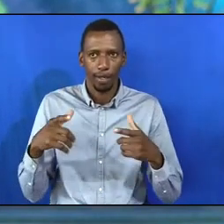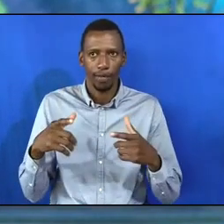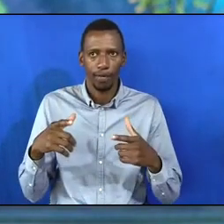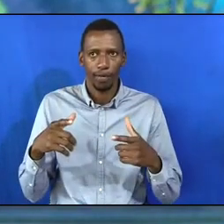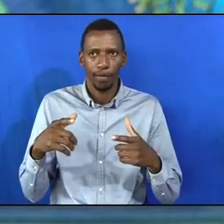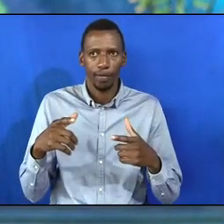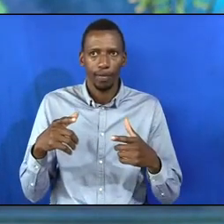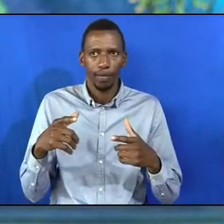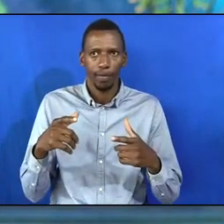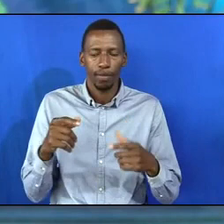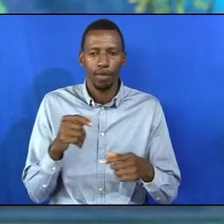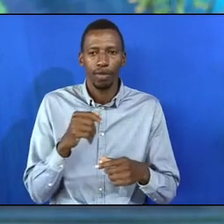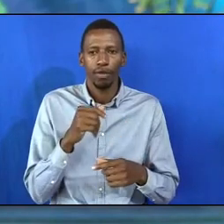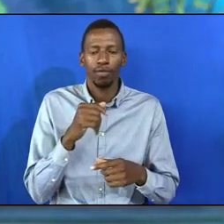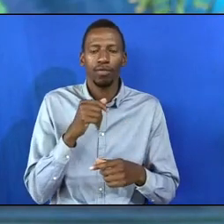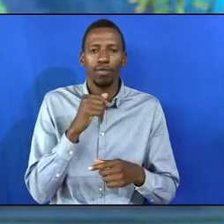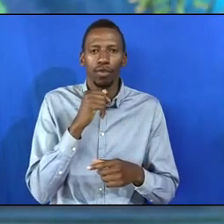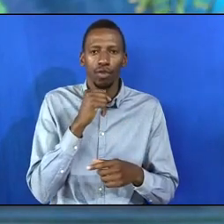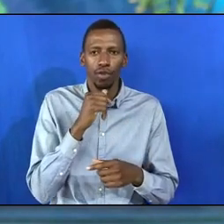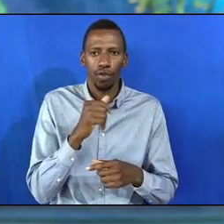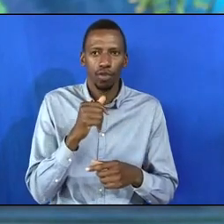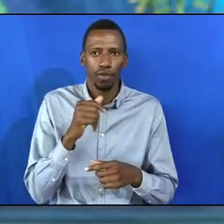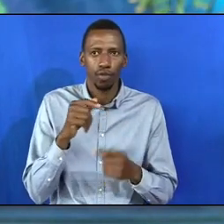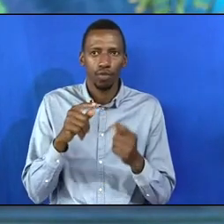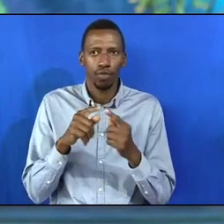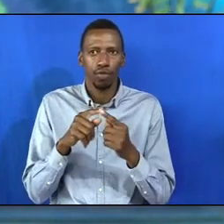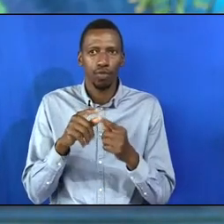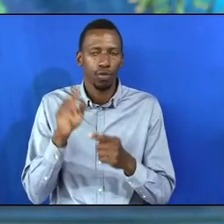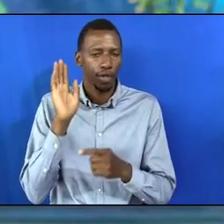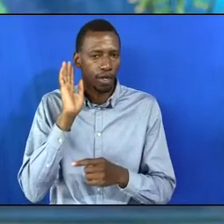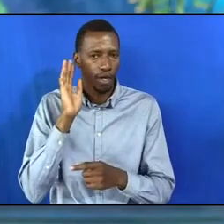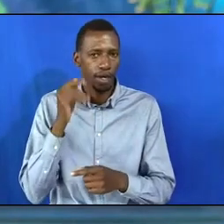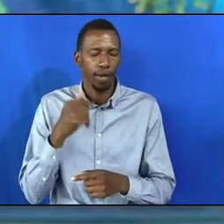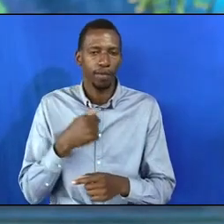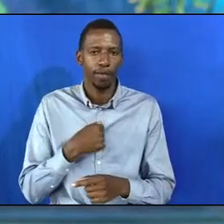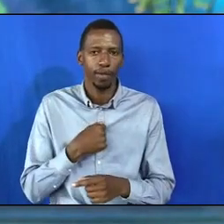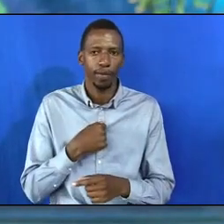too young his will to know.